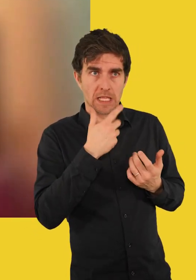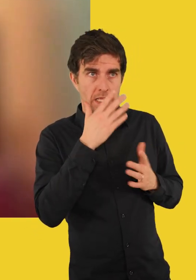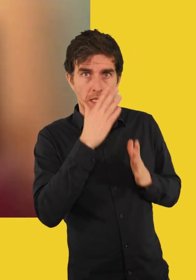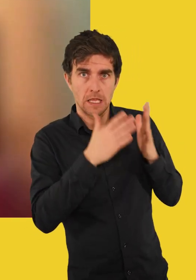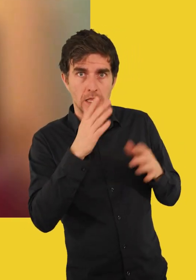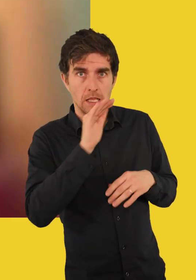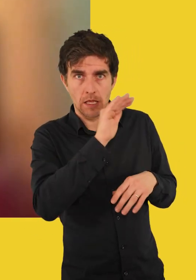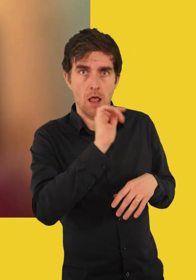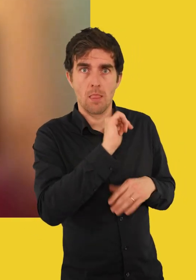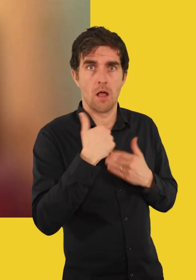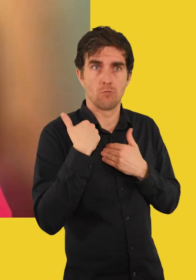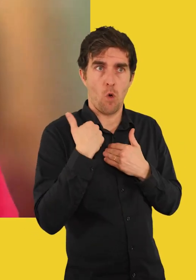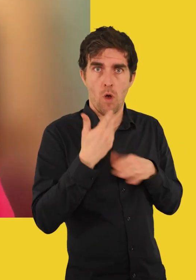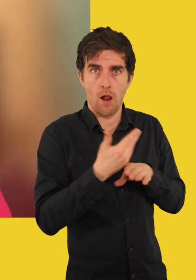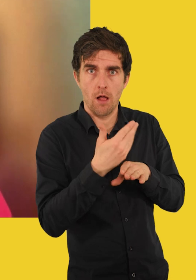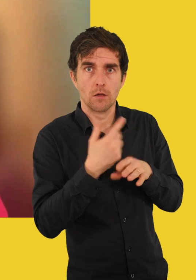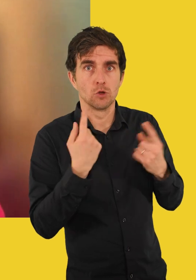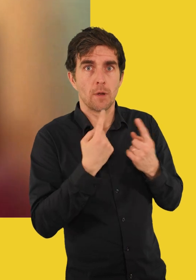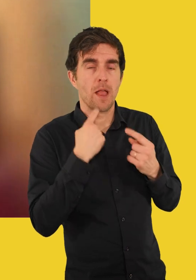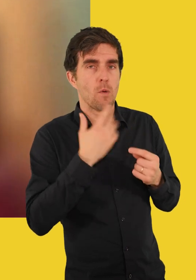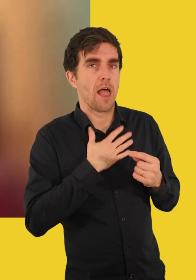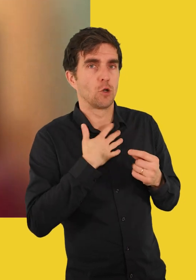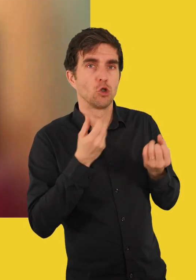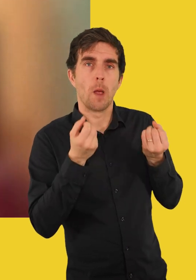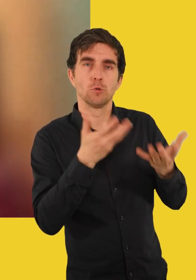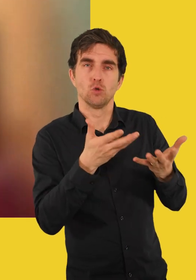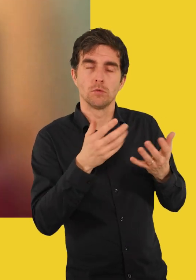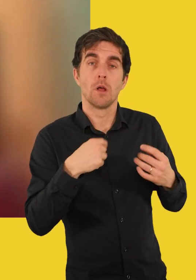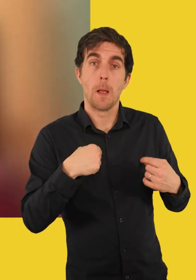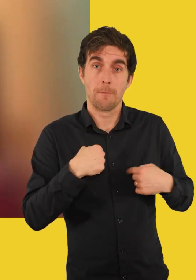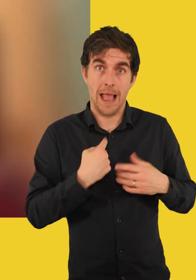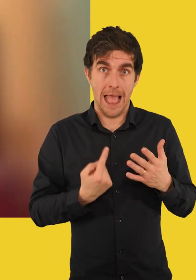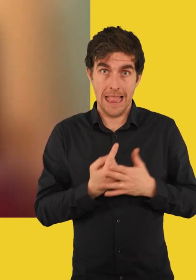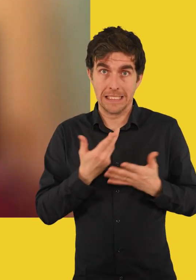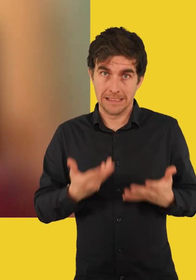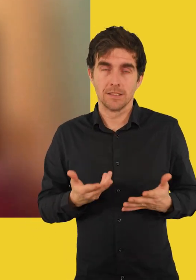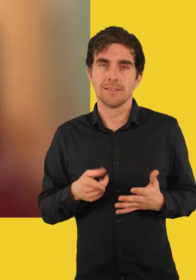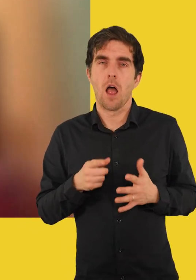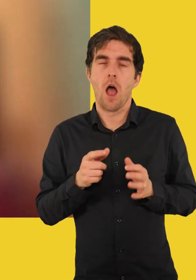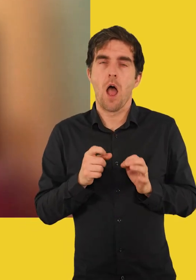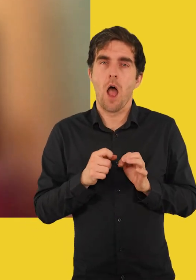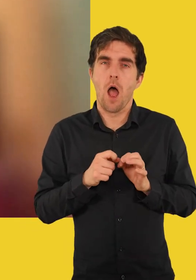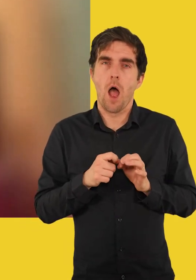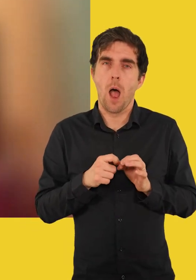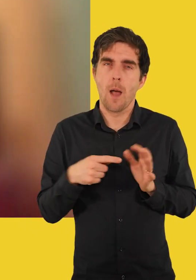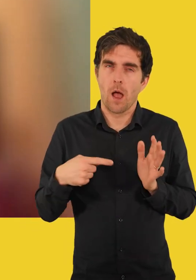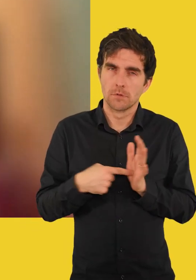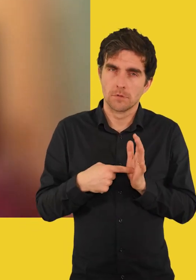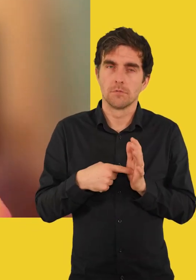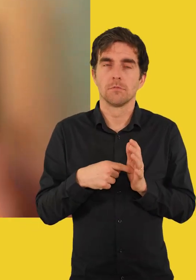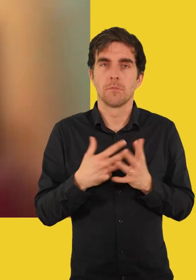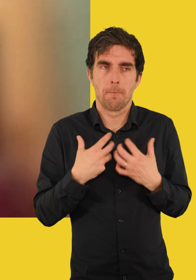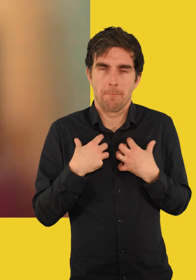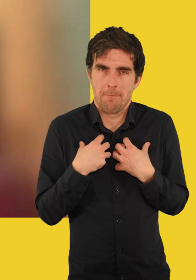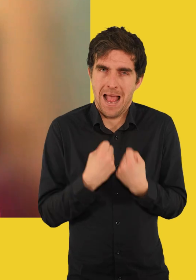and roles like that is something that I would like to contribute here. So in my case, it was all about,